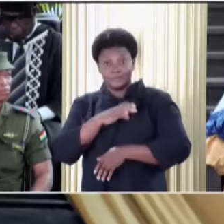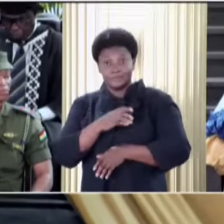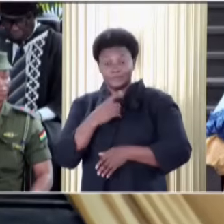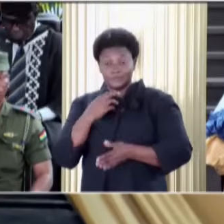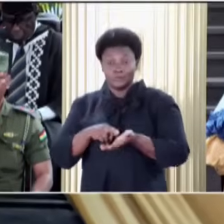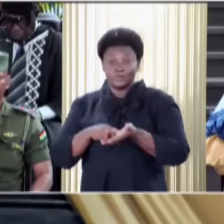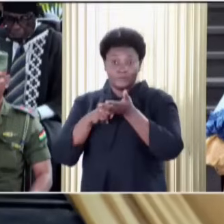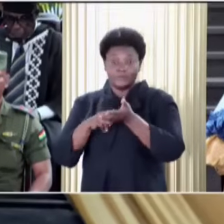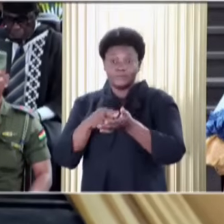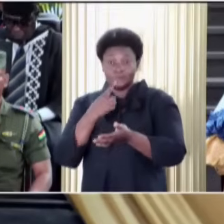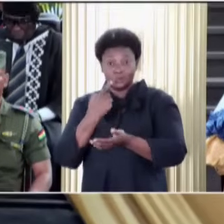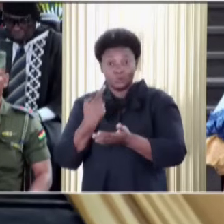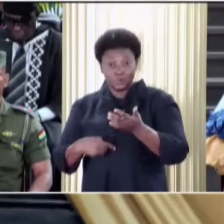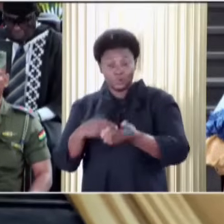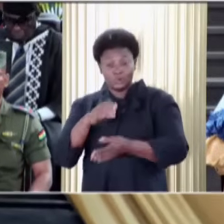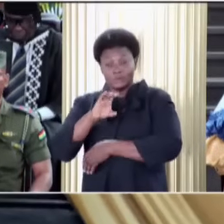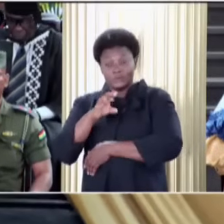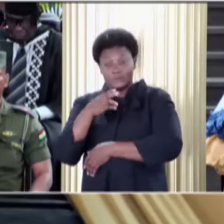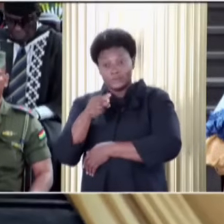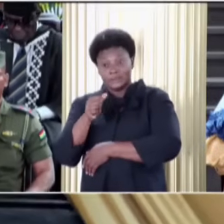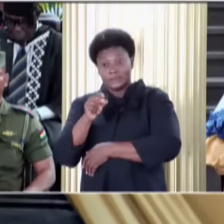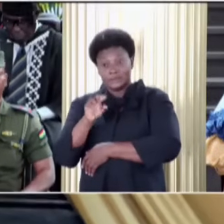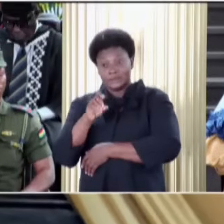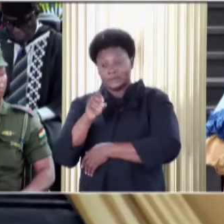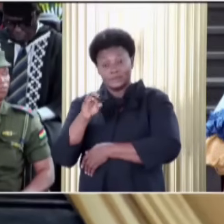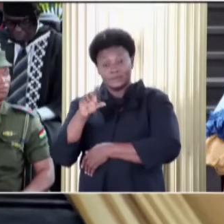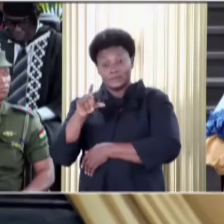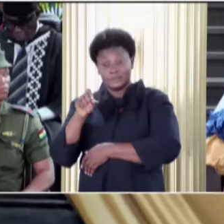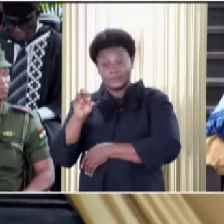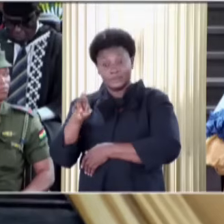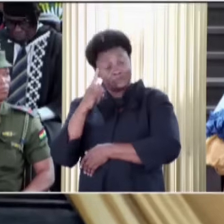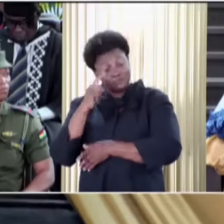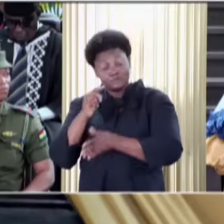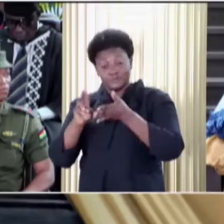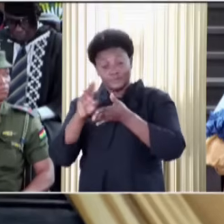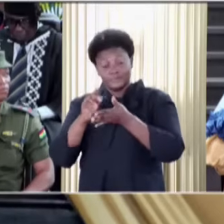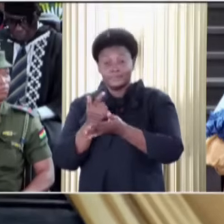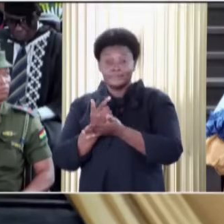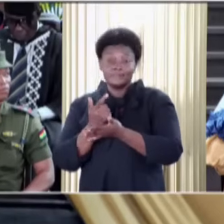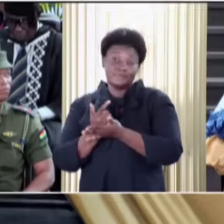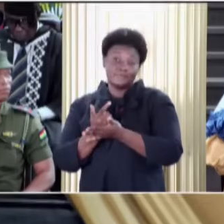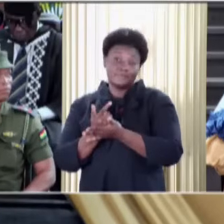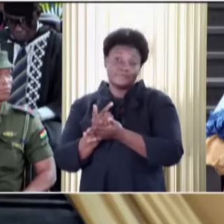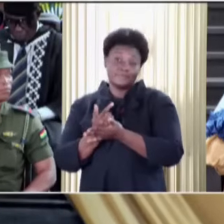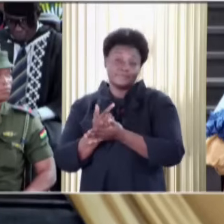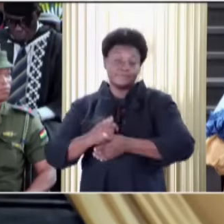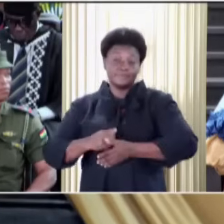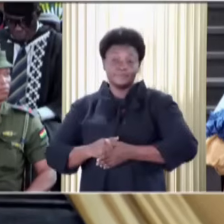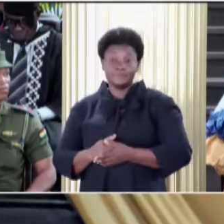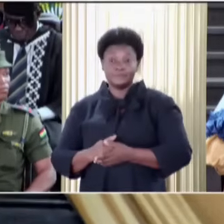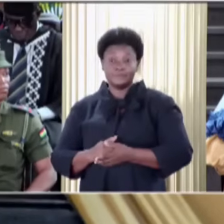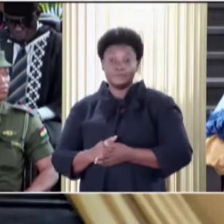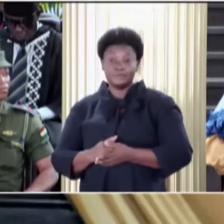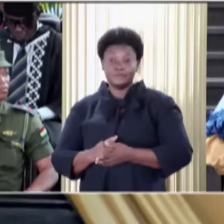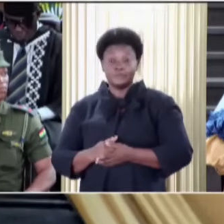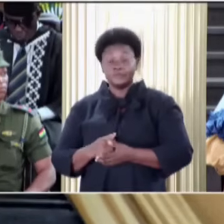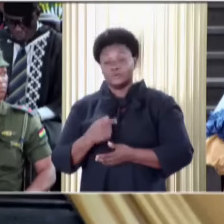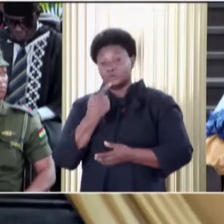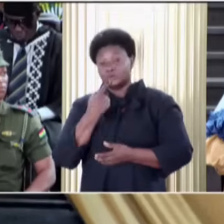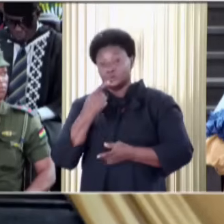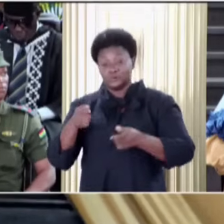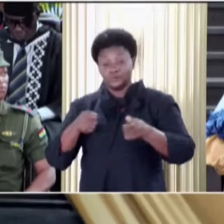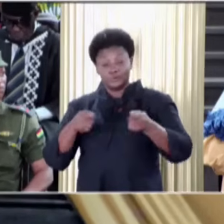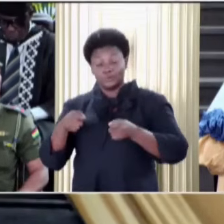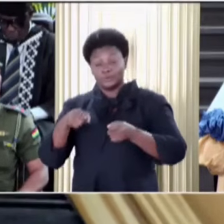representing the Chancellor of the University of Ghana, Ms. Precious Chei Bonsu, who is presiding over this